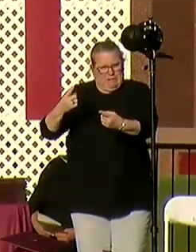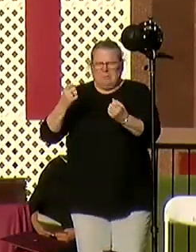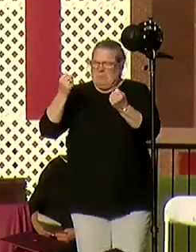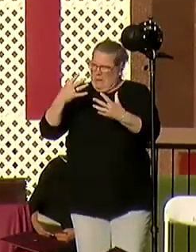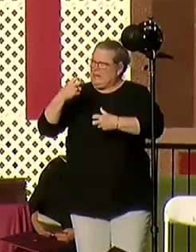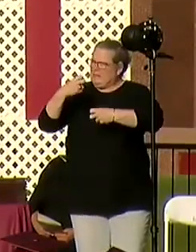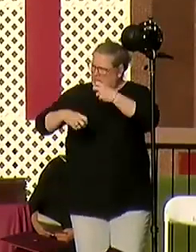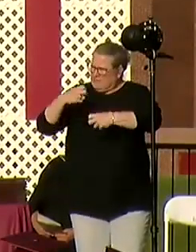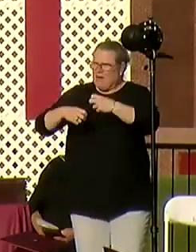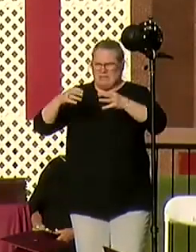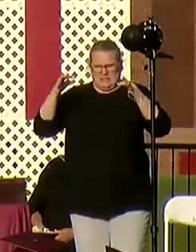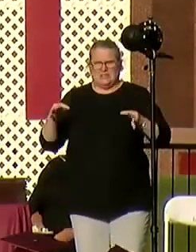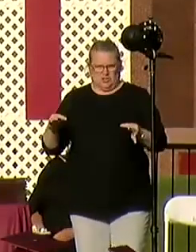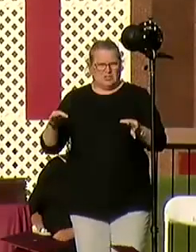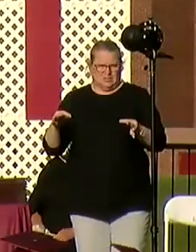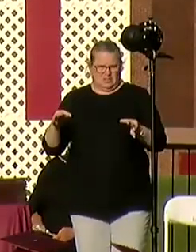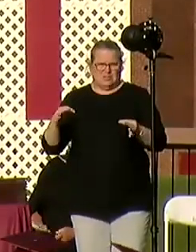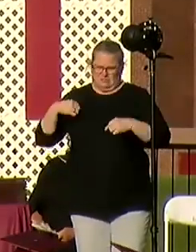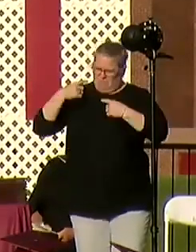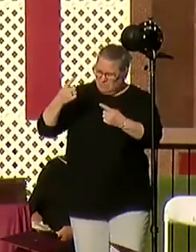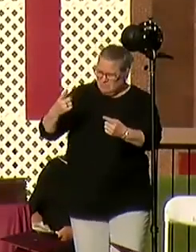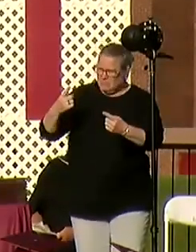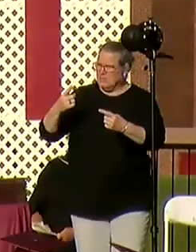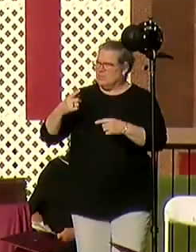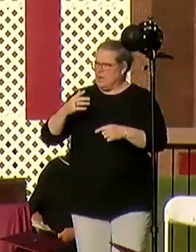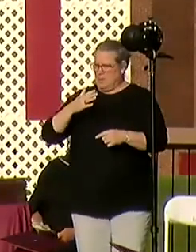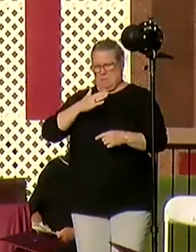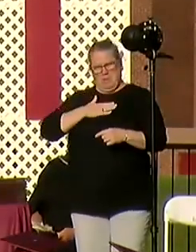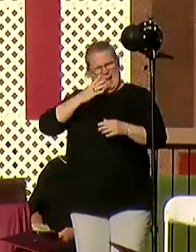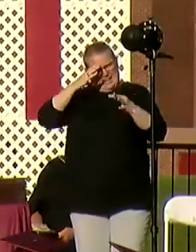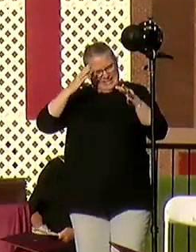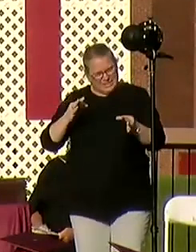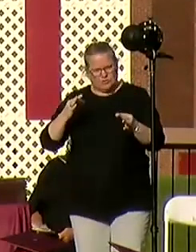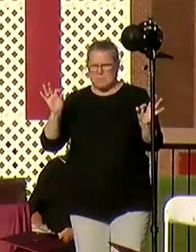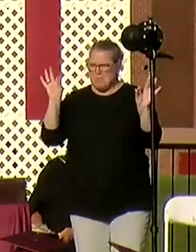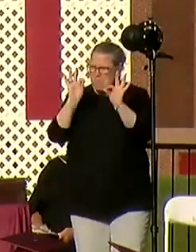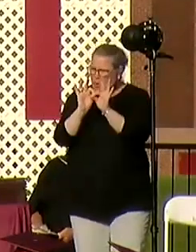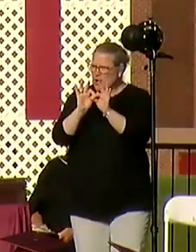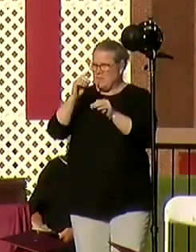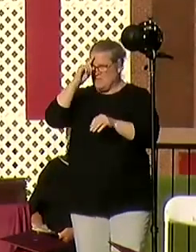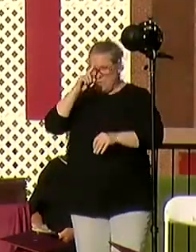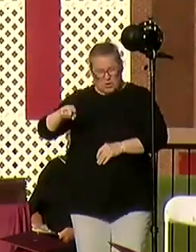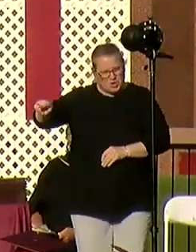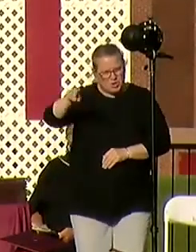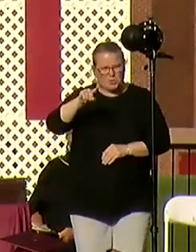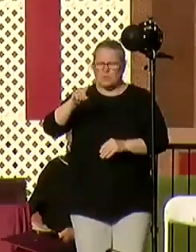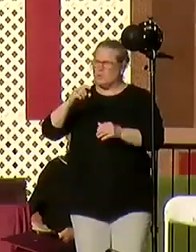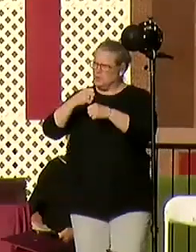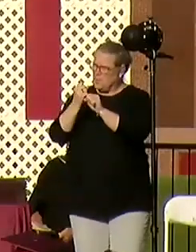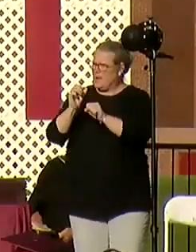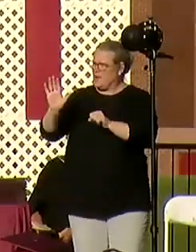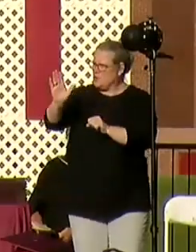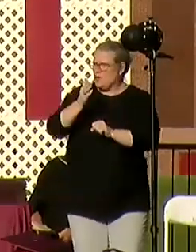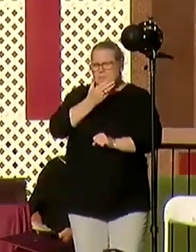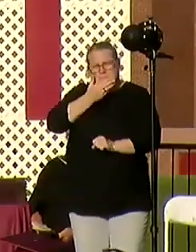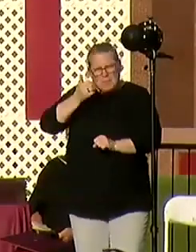difficult decisions, I owed it to you to make it the best possible senior year that we possibly